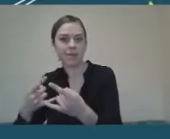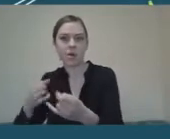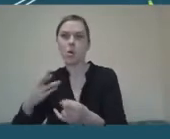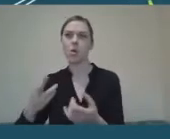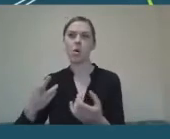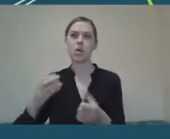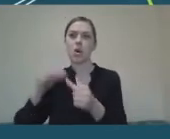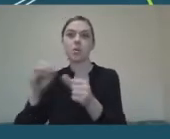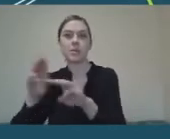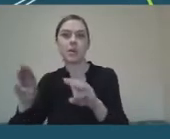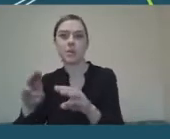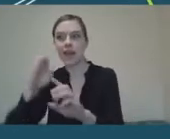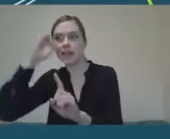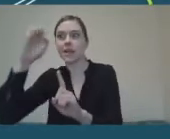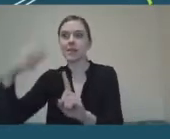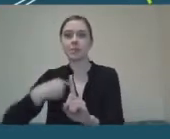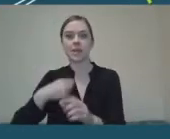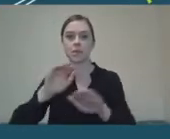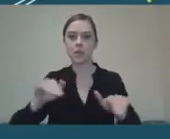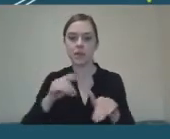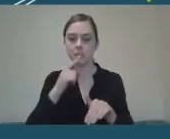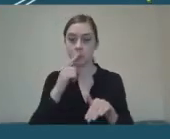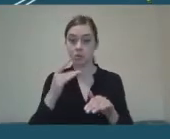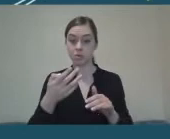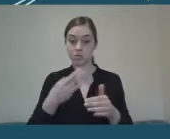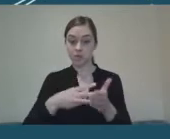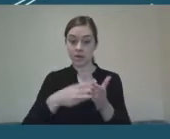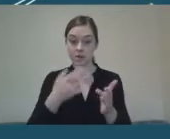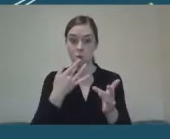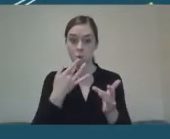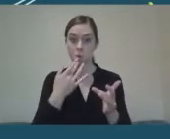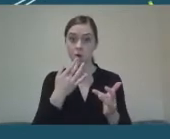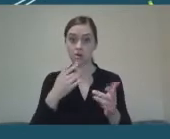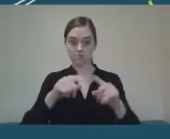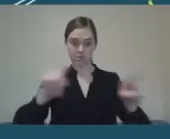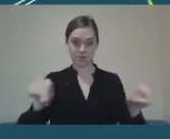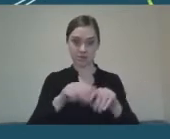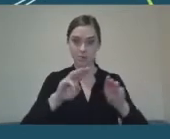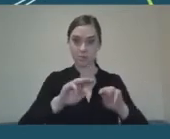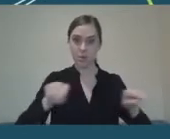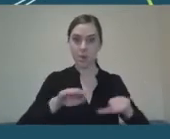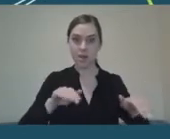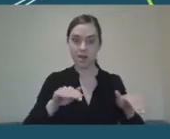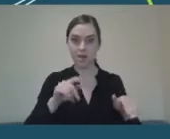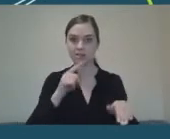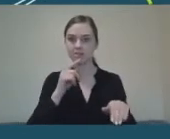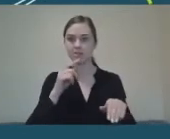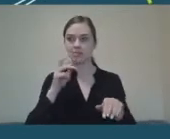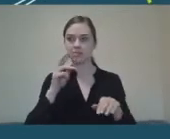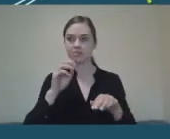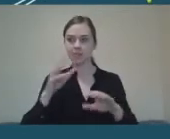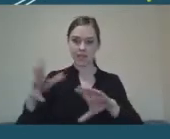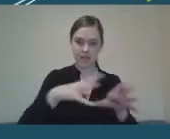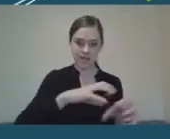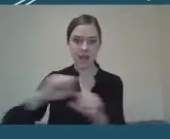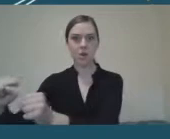me to. But when the water was taken away from me, I realised how much I really love